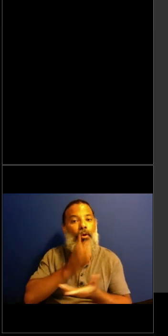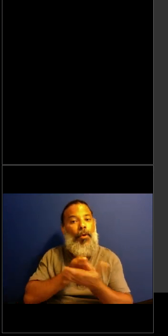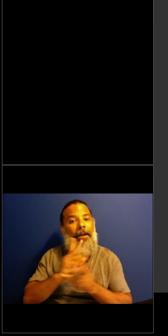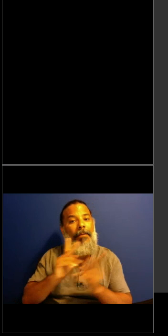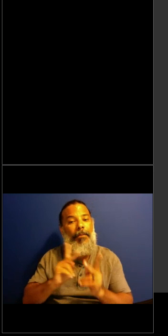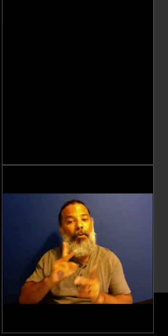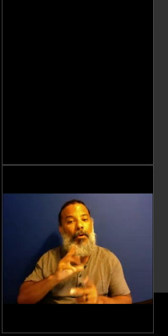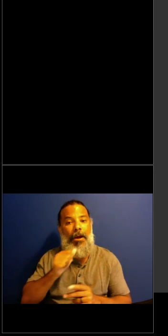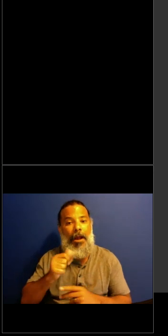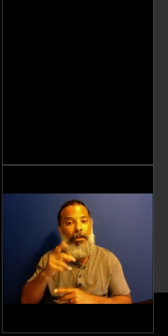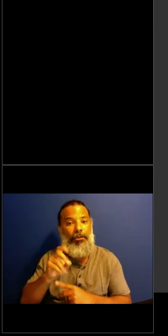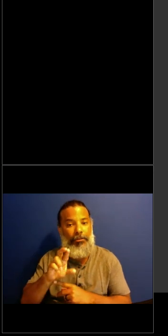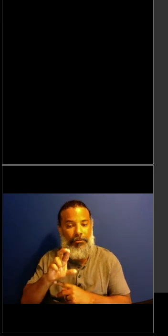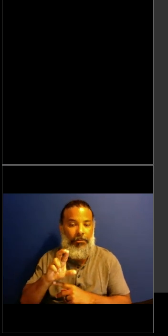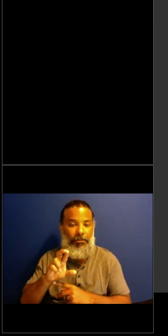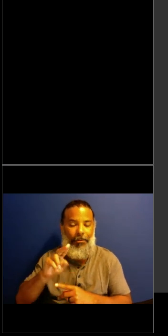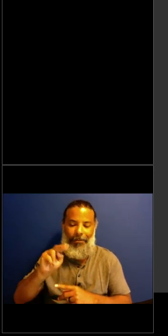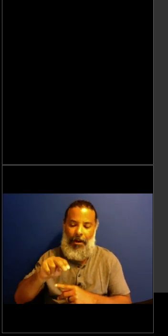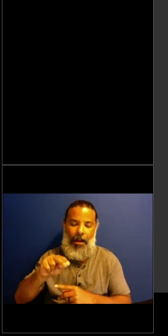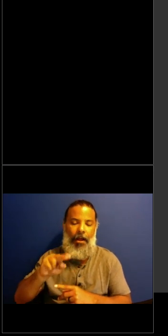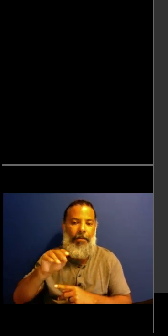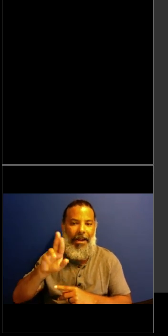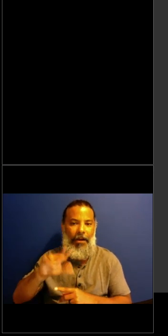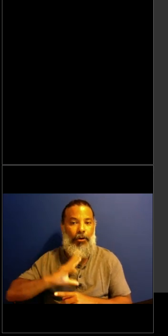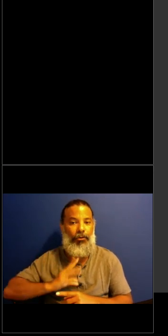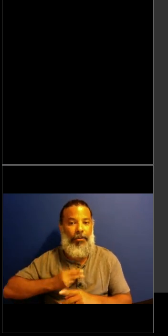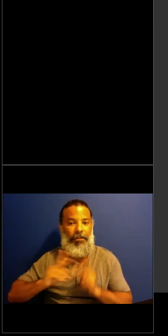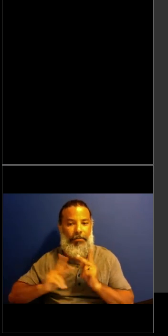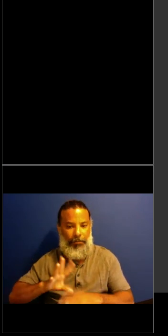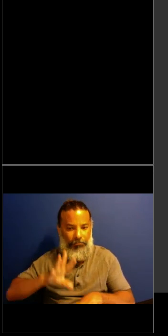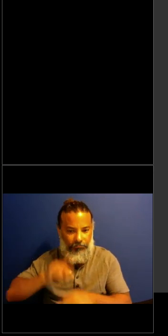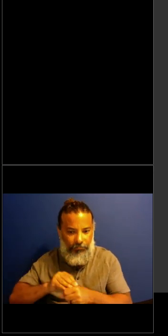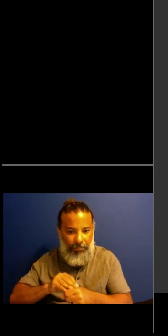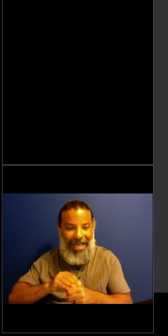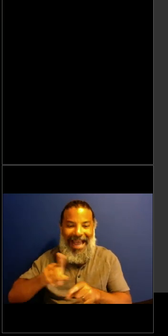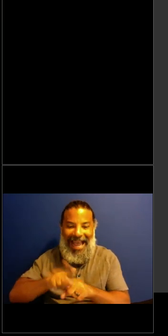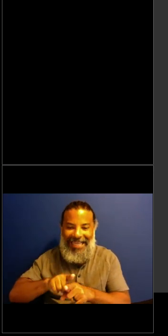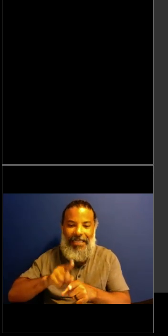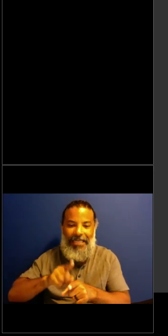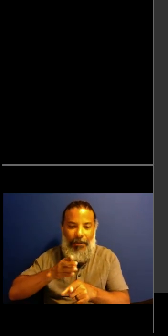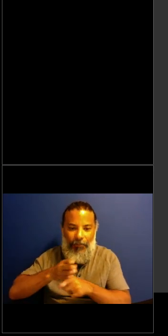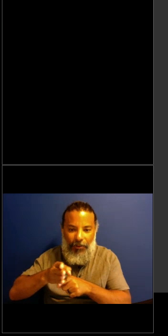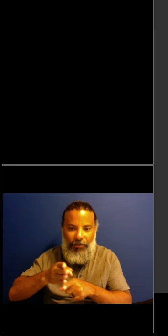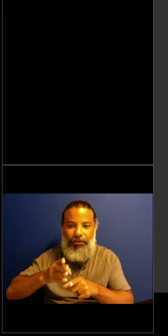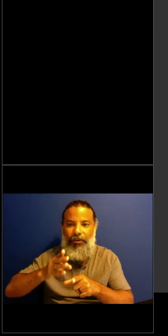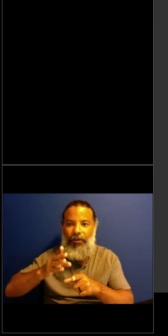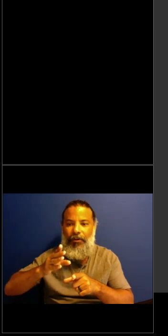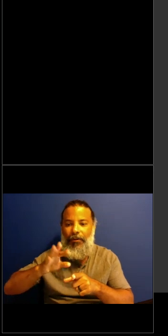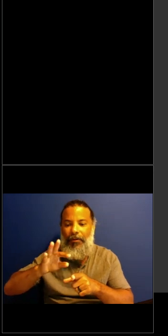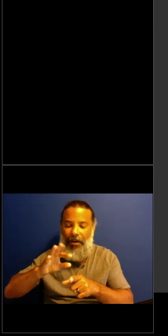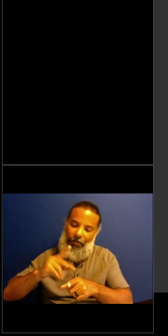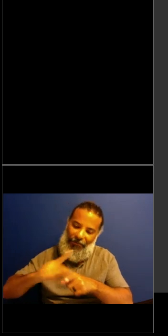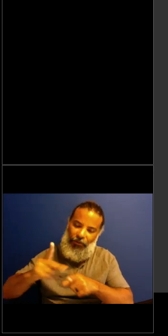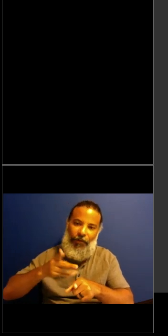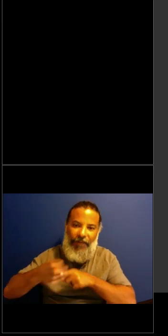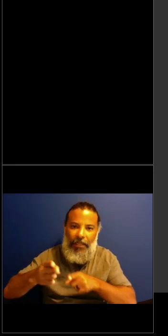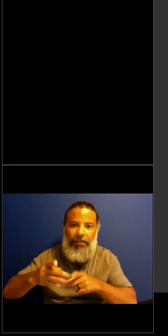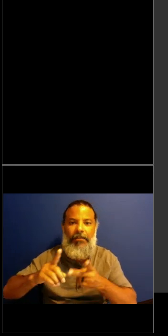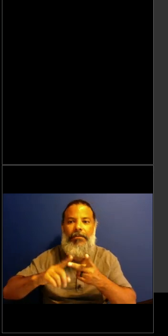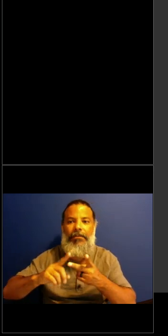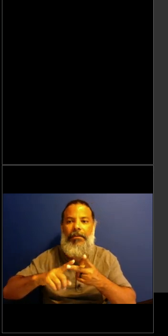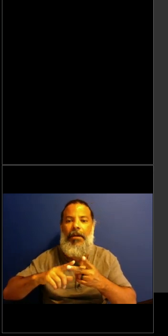in linguistics, both as a science and as a professional field, free from harassment or microaggressions. And our hope is that this